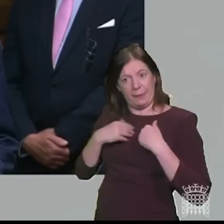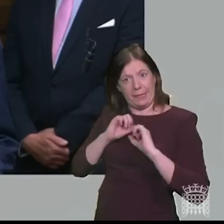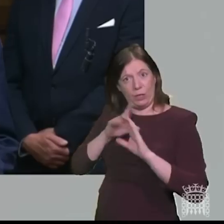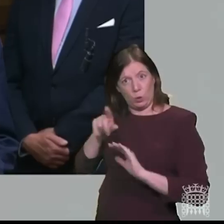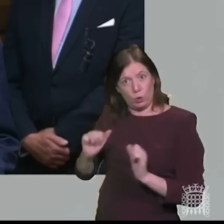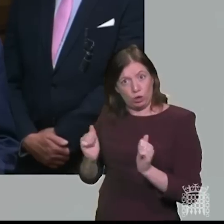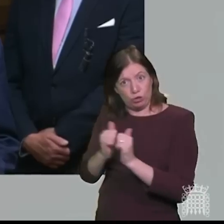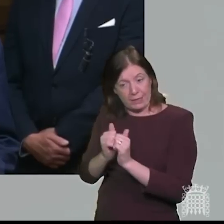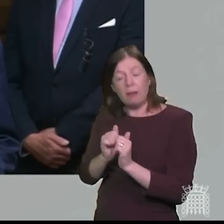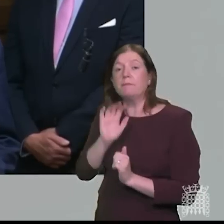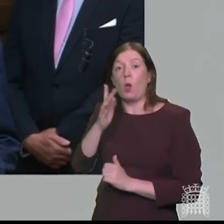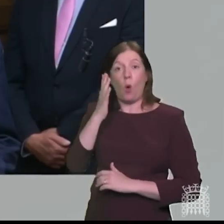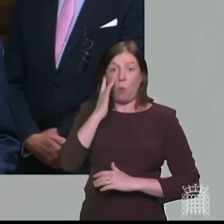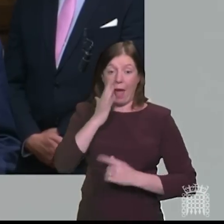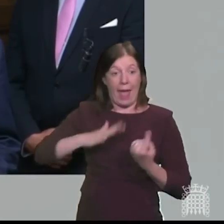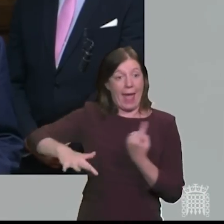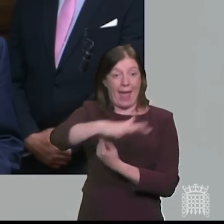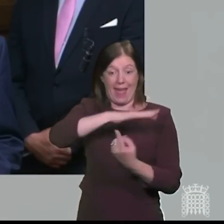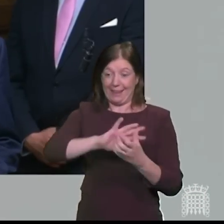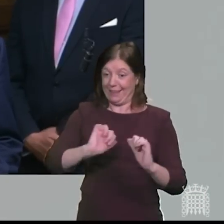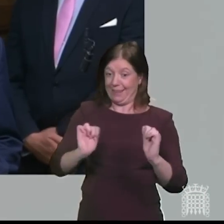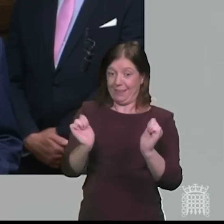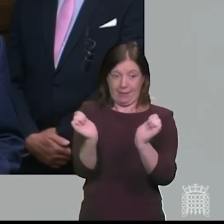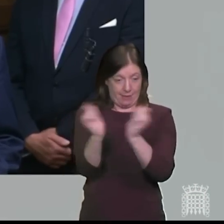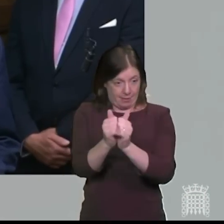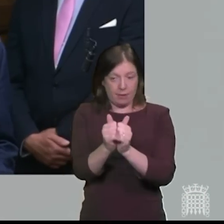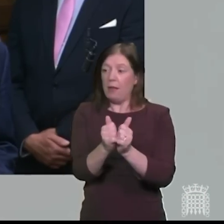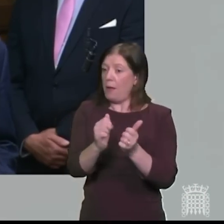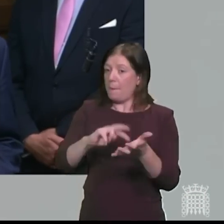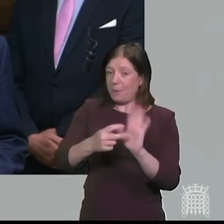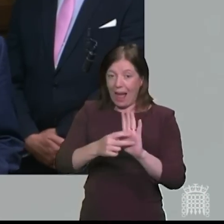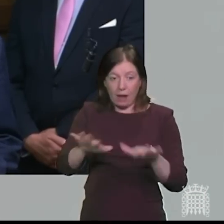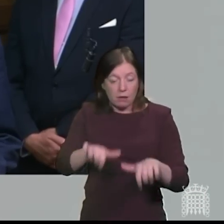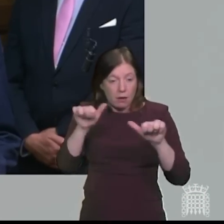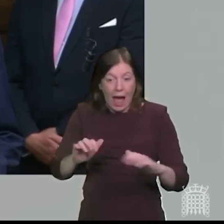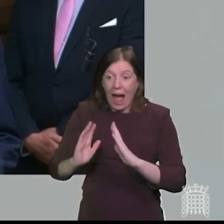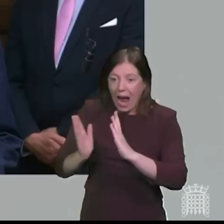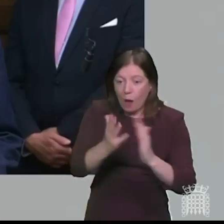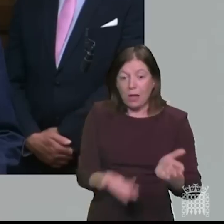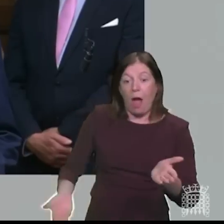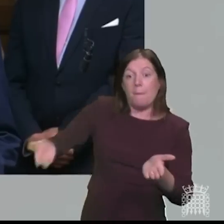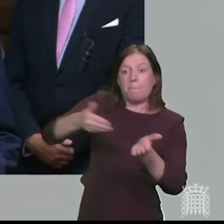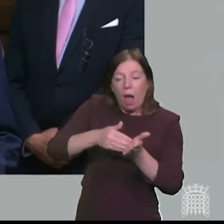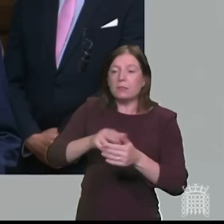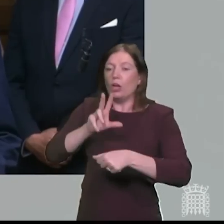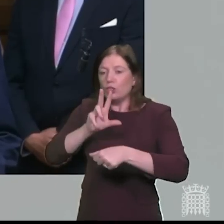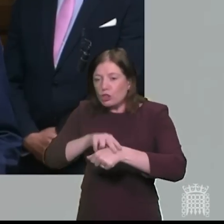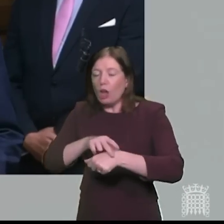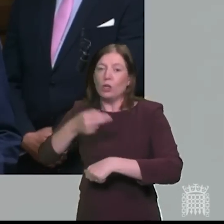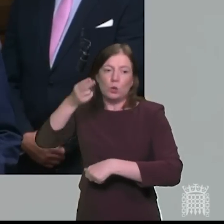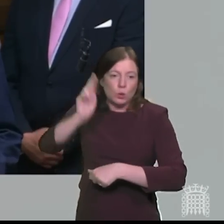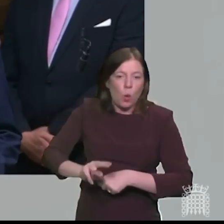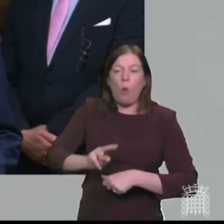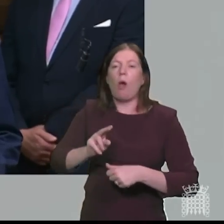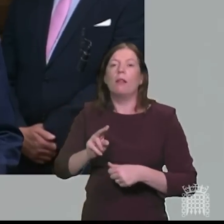that agreed infrastructure levies from developers shouldn't be going into a general slush fund? They should be spent